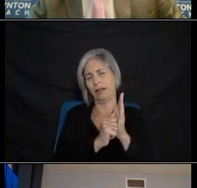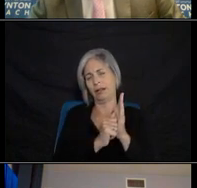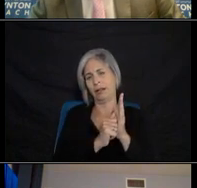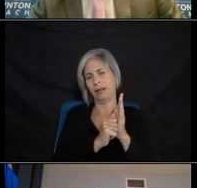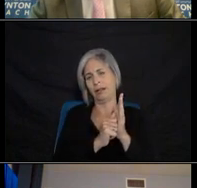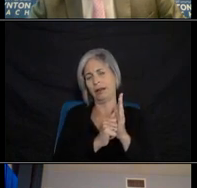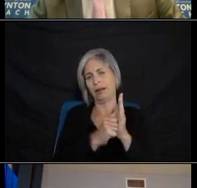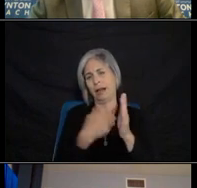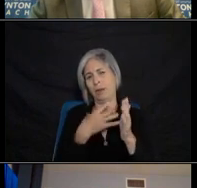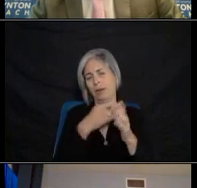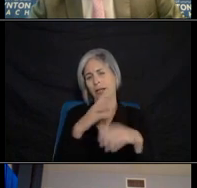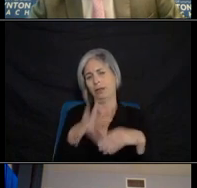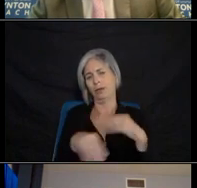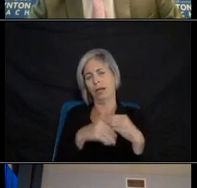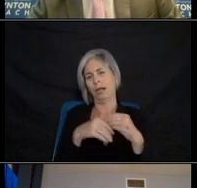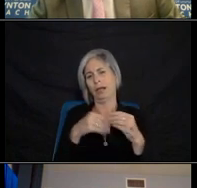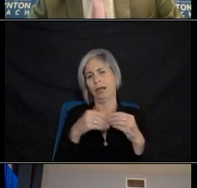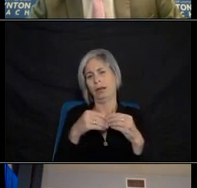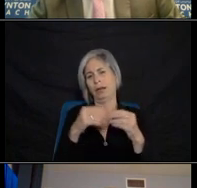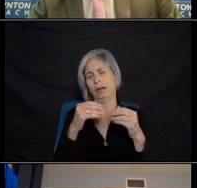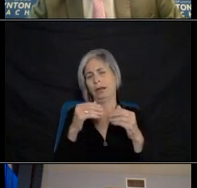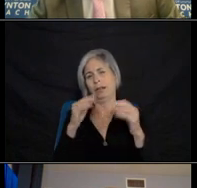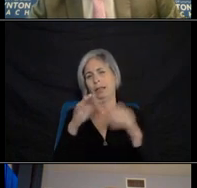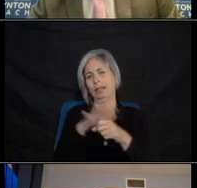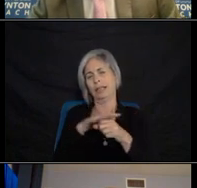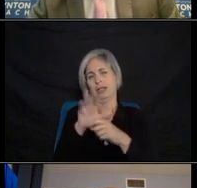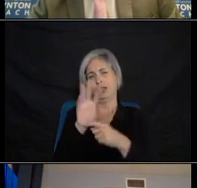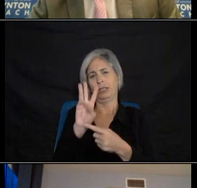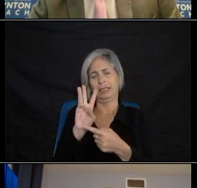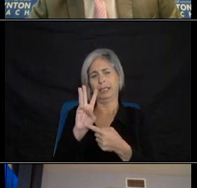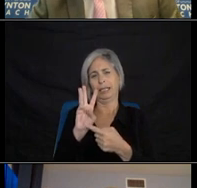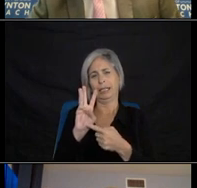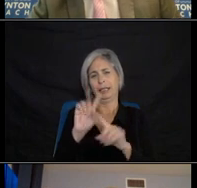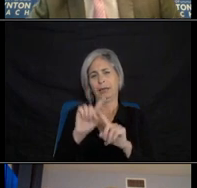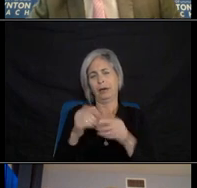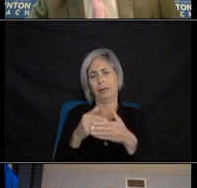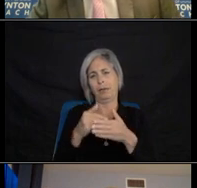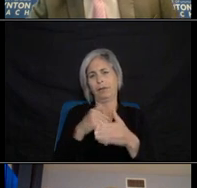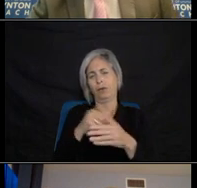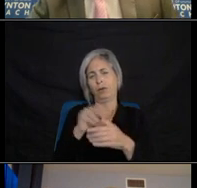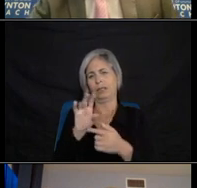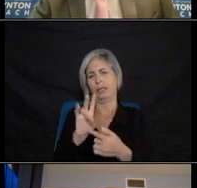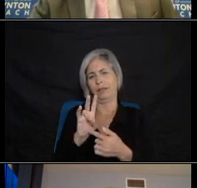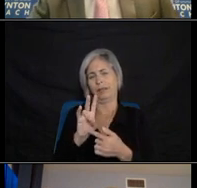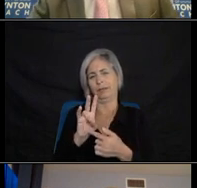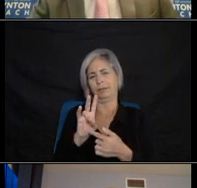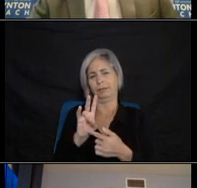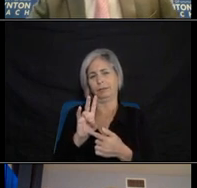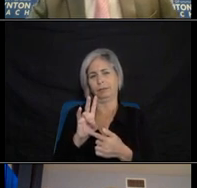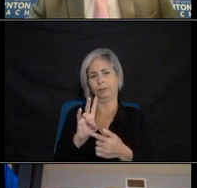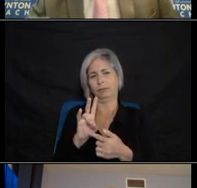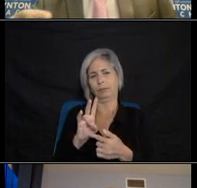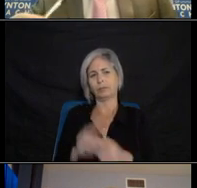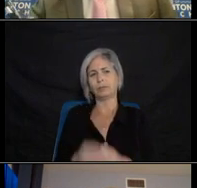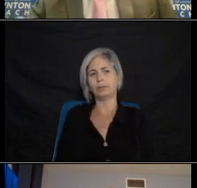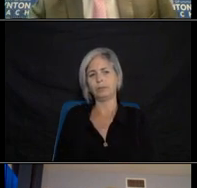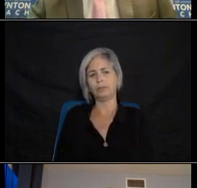after items subsection 6, but before section 7.